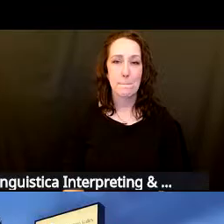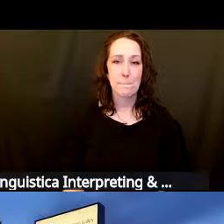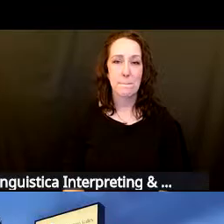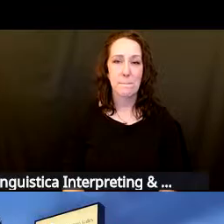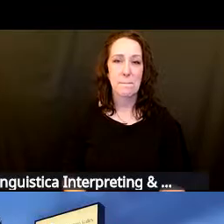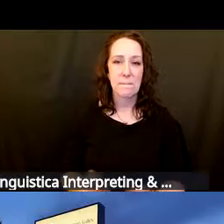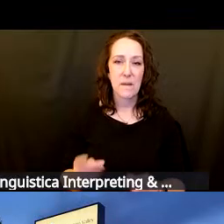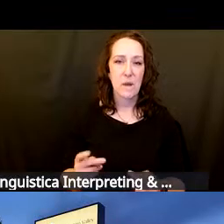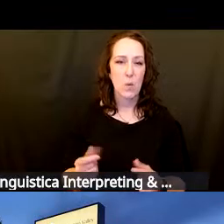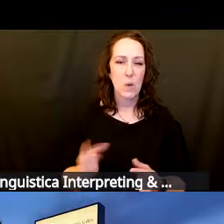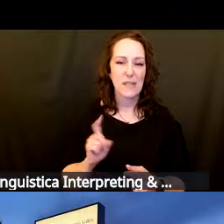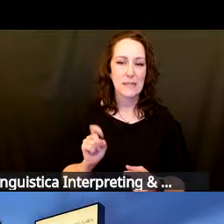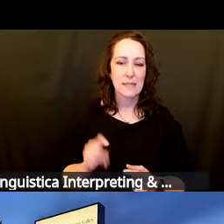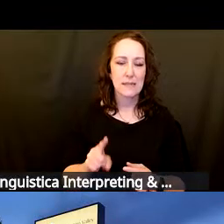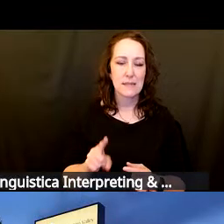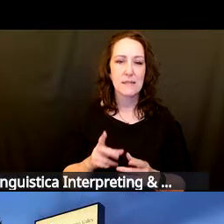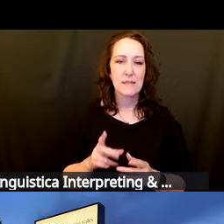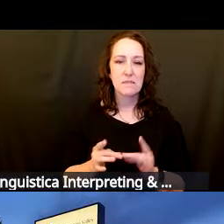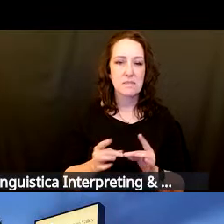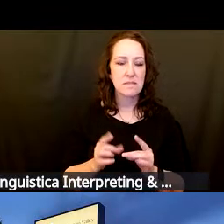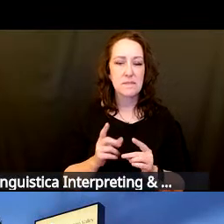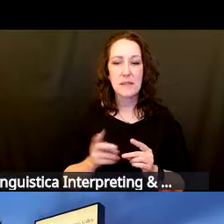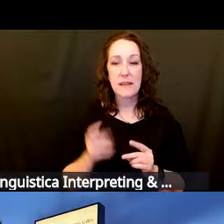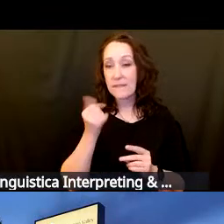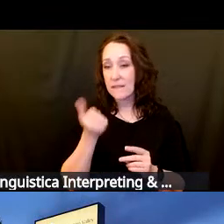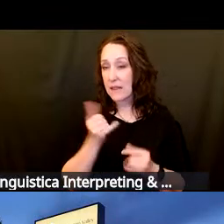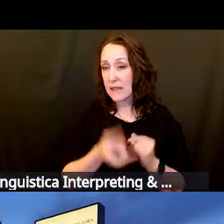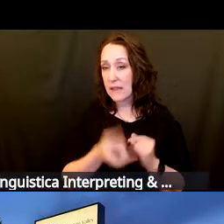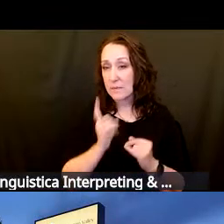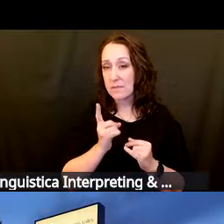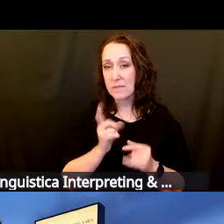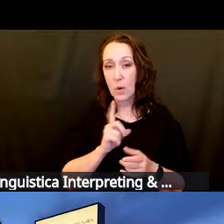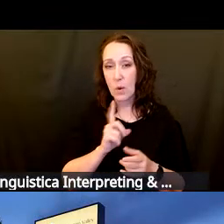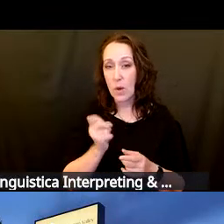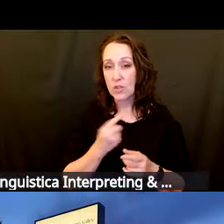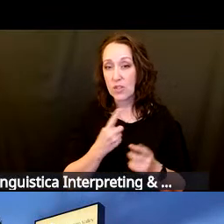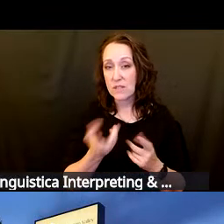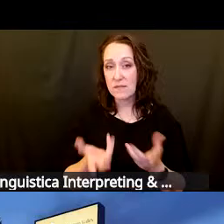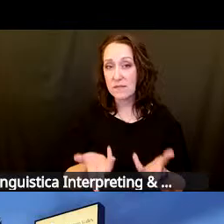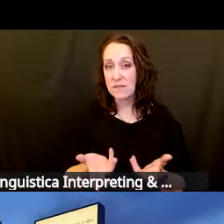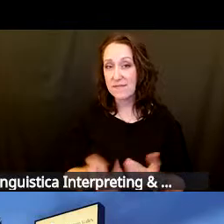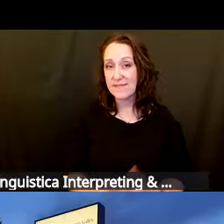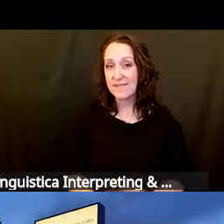any last minute questions. Don't see anything.